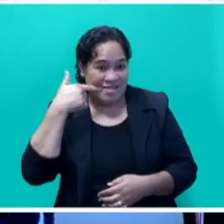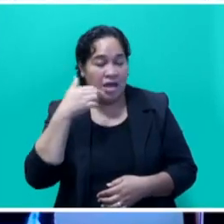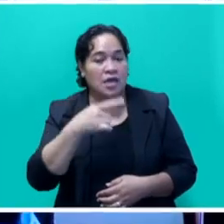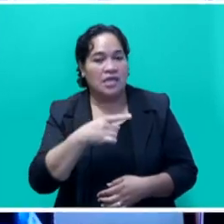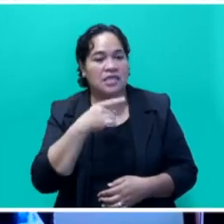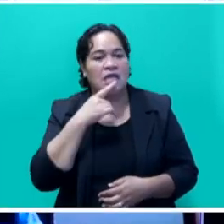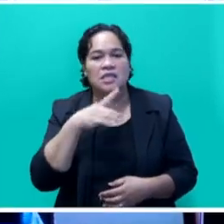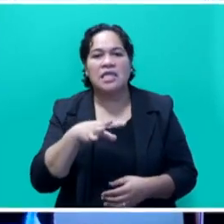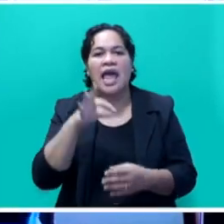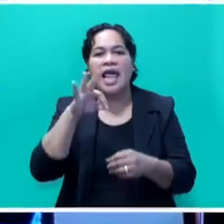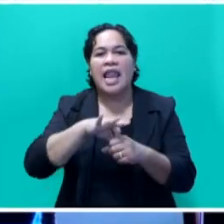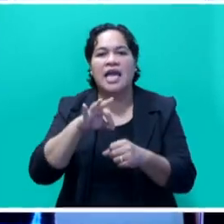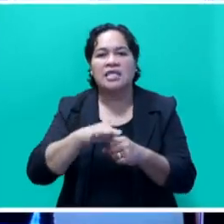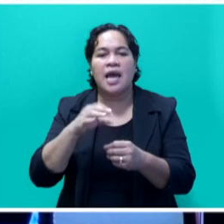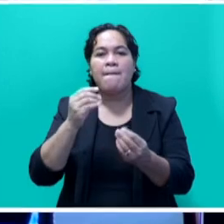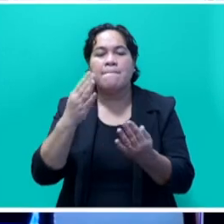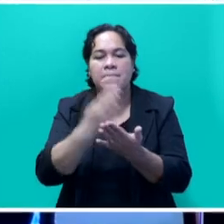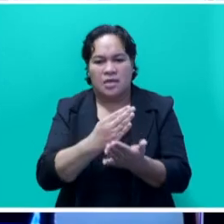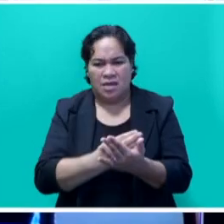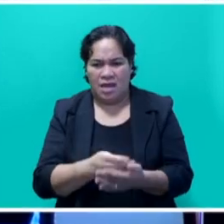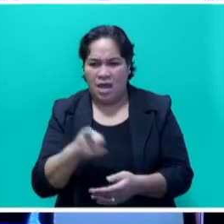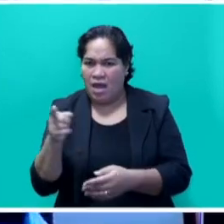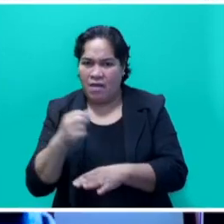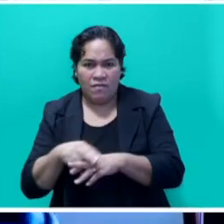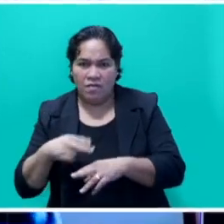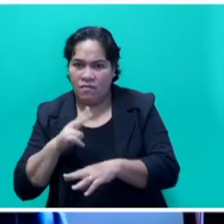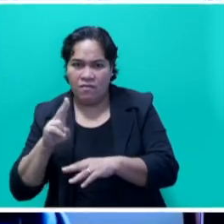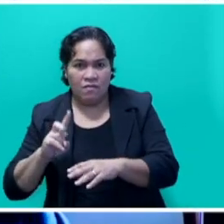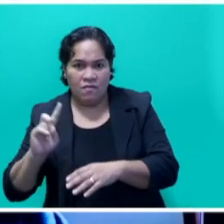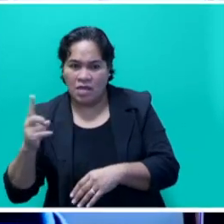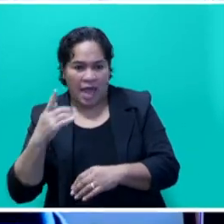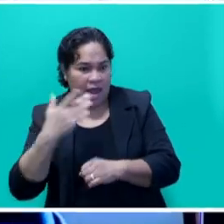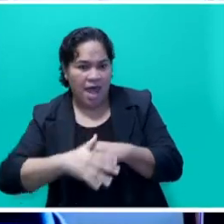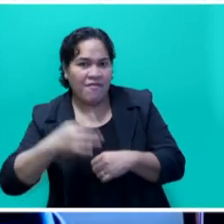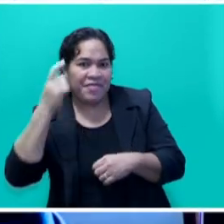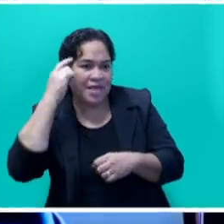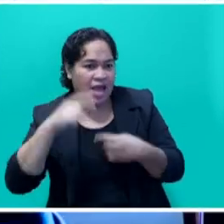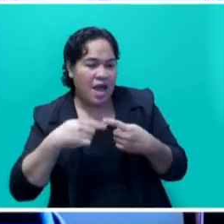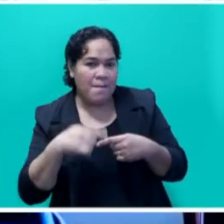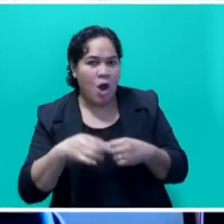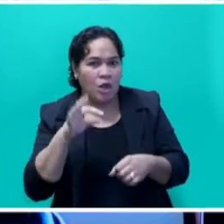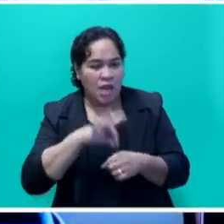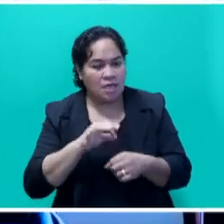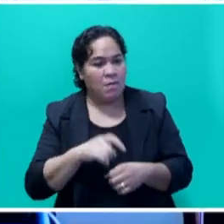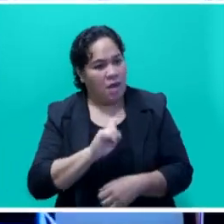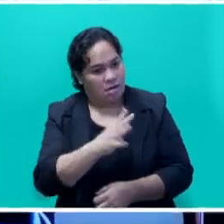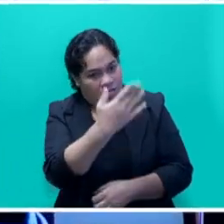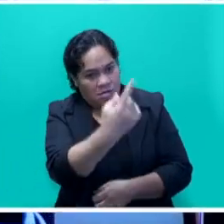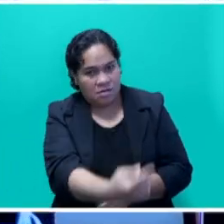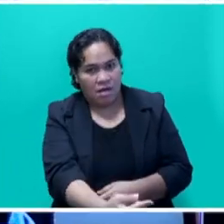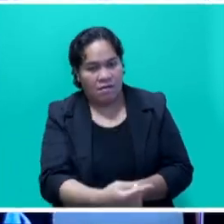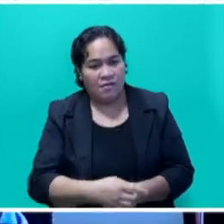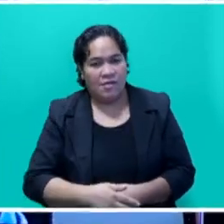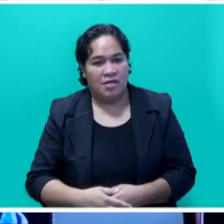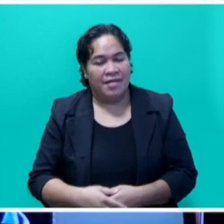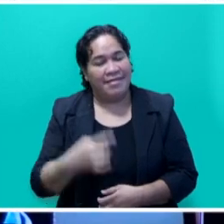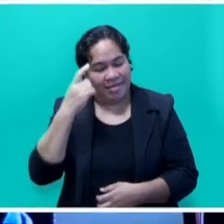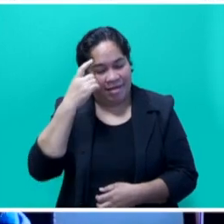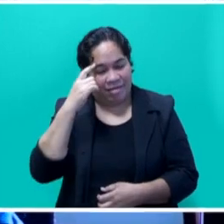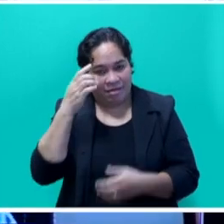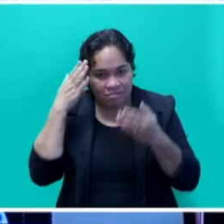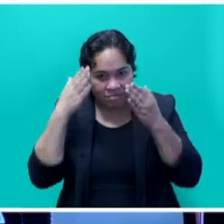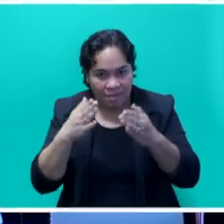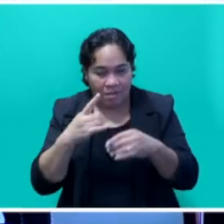budget. We did not even think of elections. Yeah. Tell them. Here they're talking about the elections. So does that mean, as I said earlier